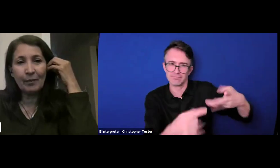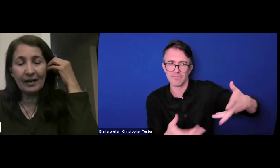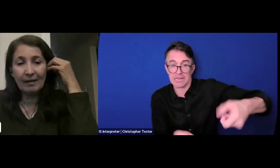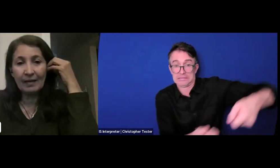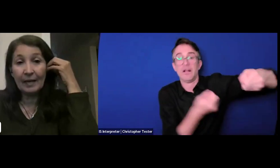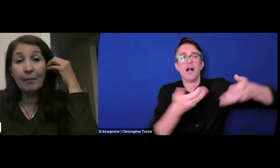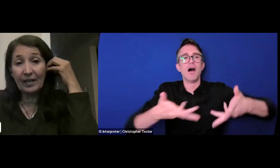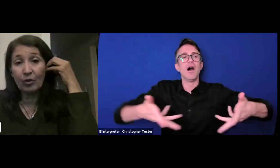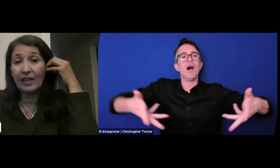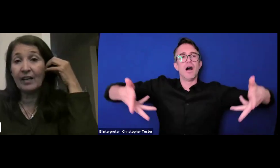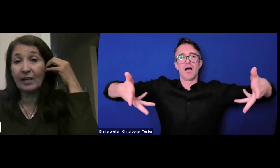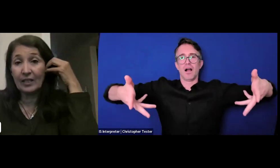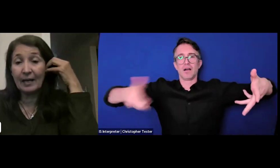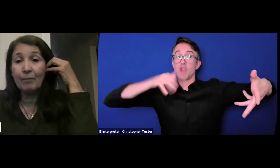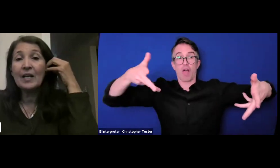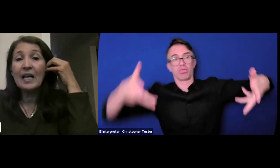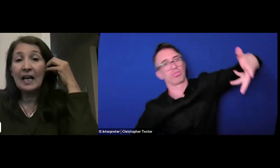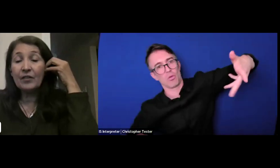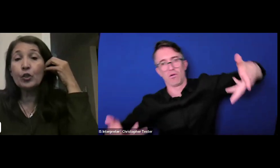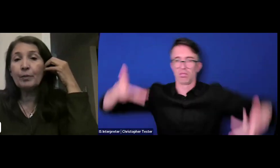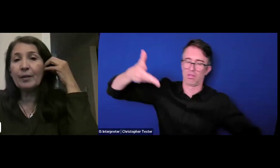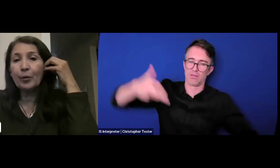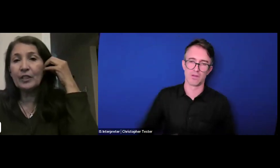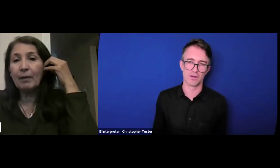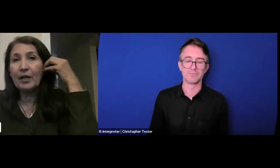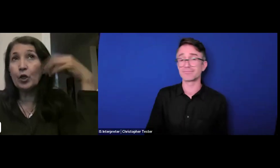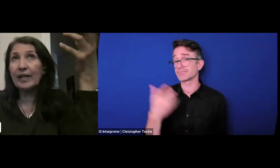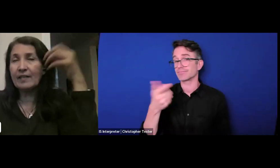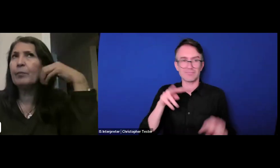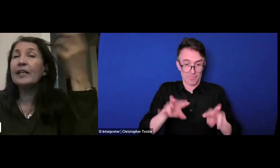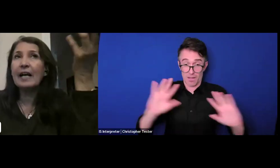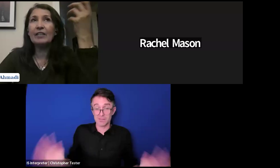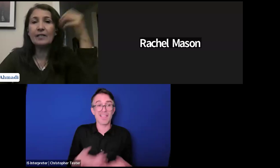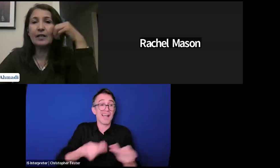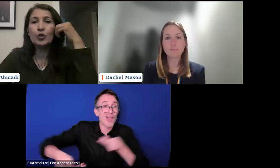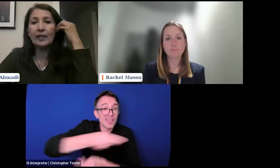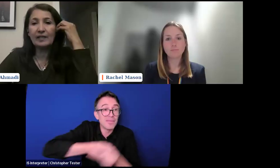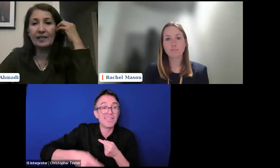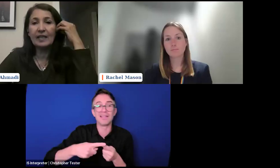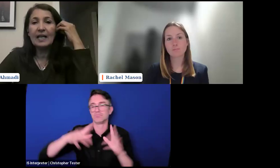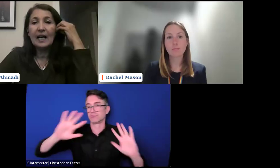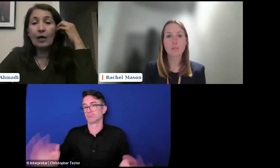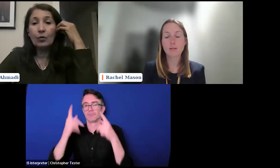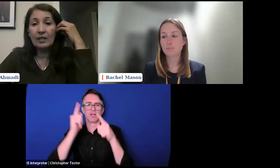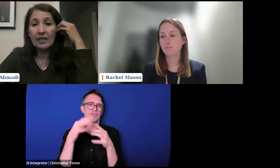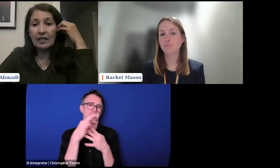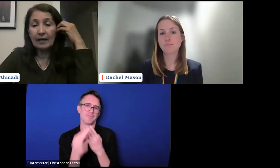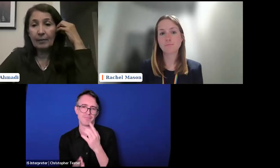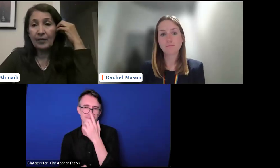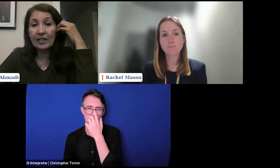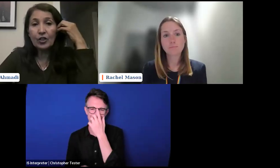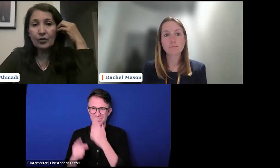developmental impact of the care agenda. And this could be supported by bringing evidence and showcasing how